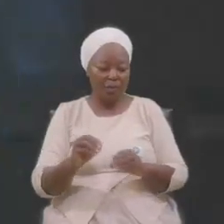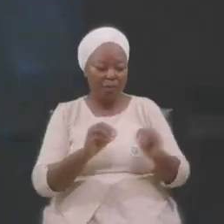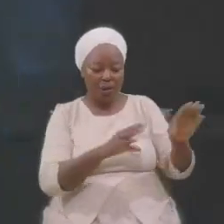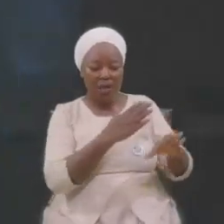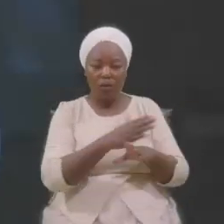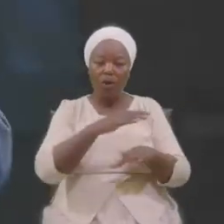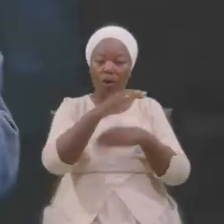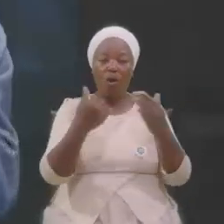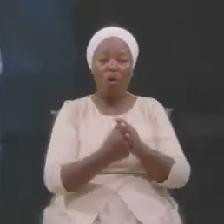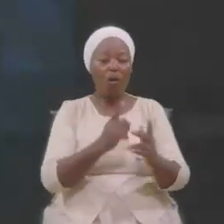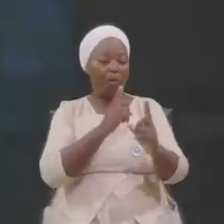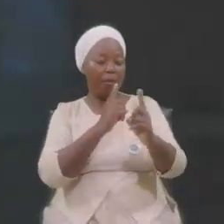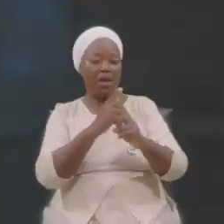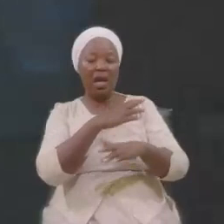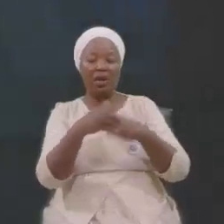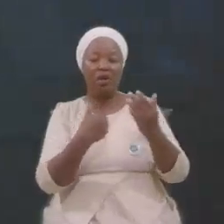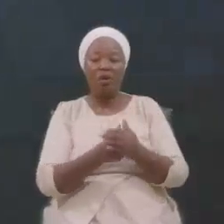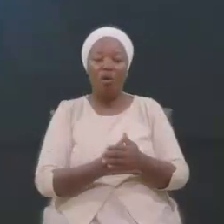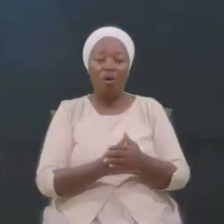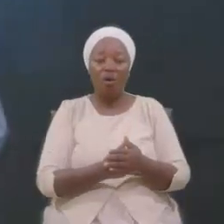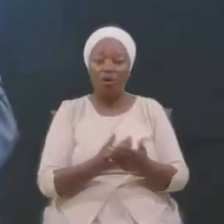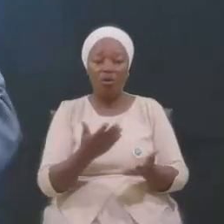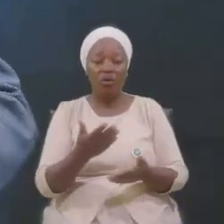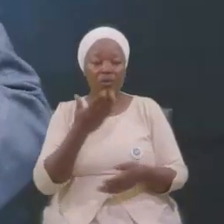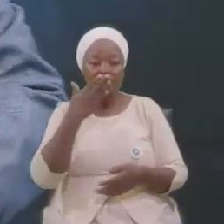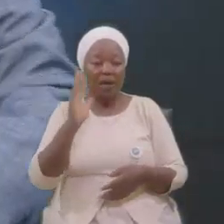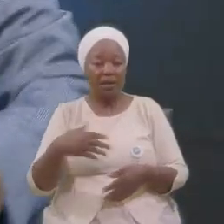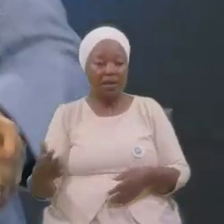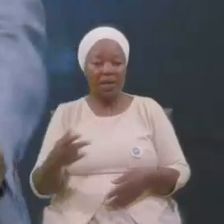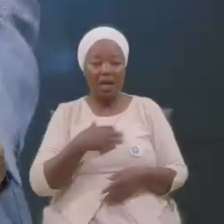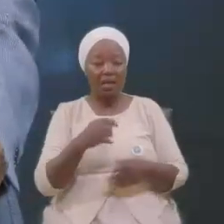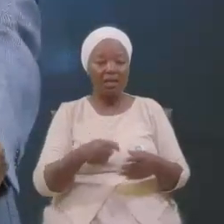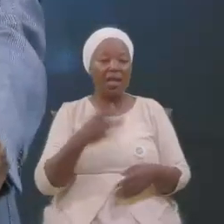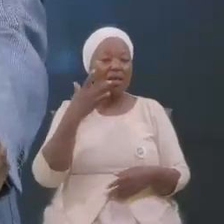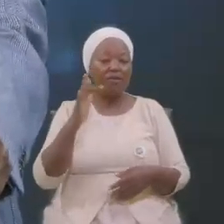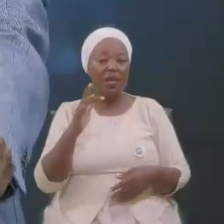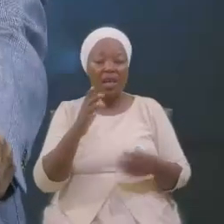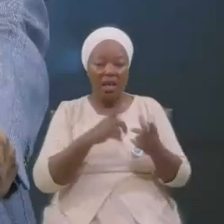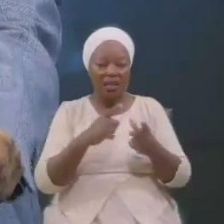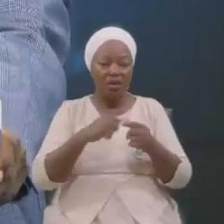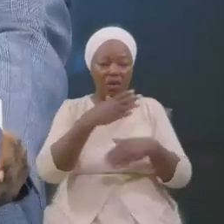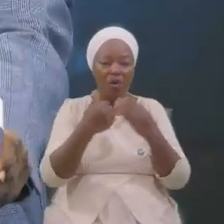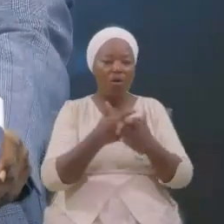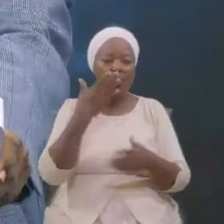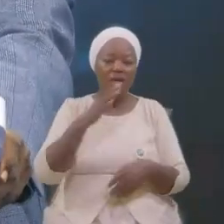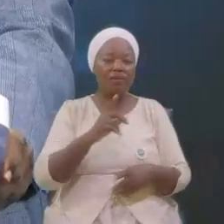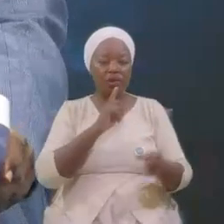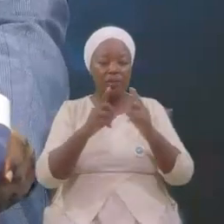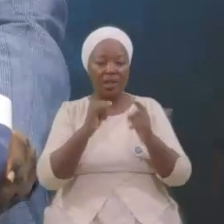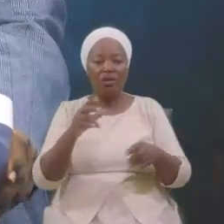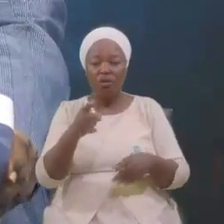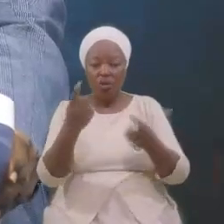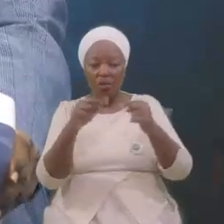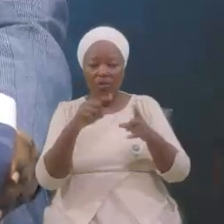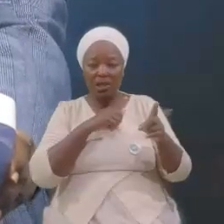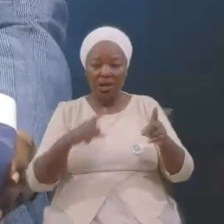guile and hypocrisies and envies and all evil speaking. You come to the Lord.